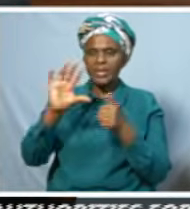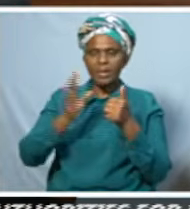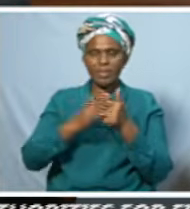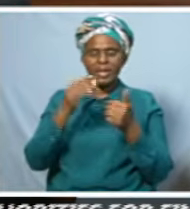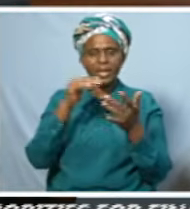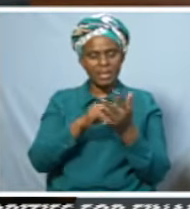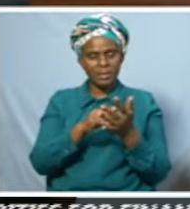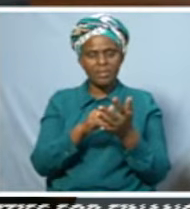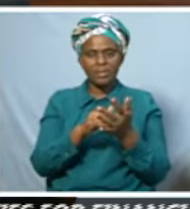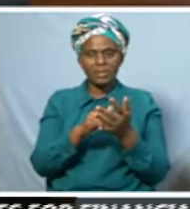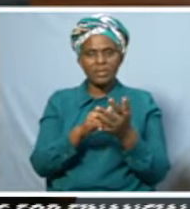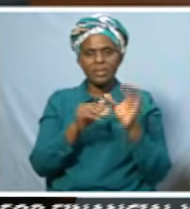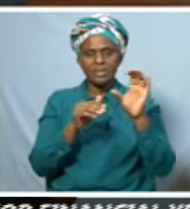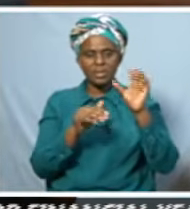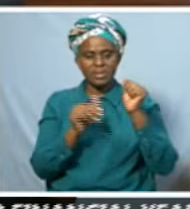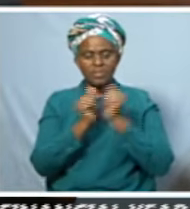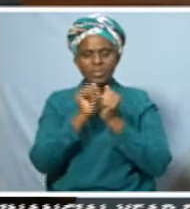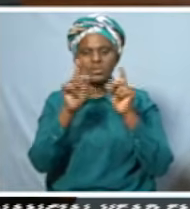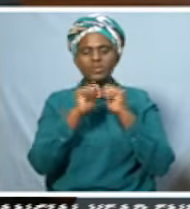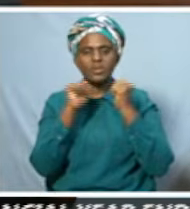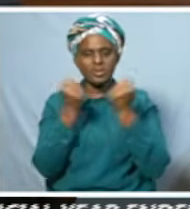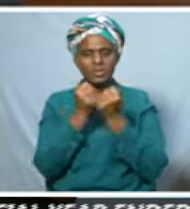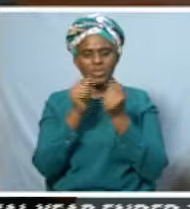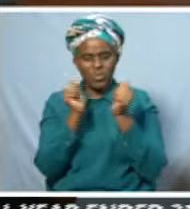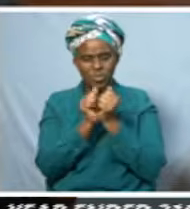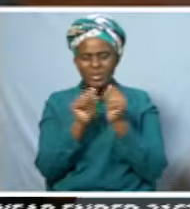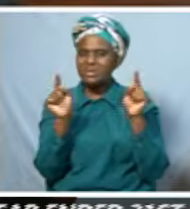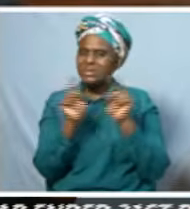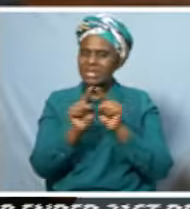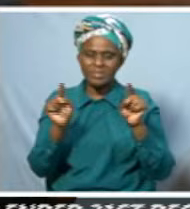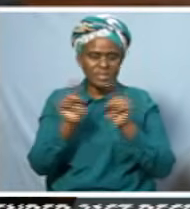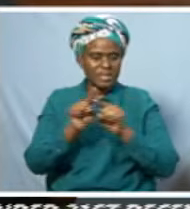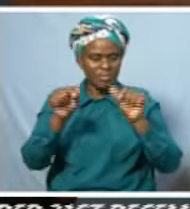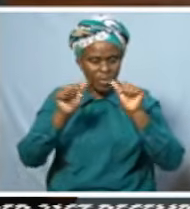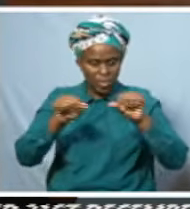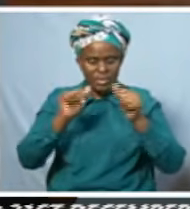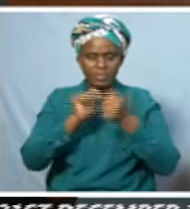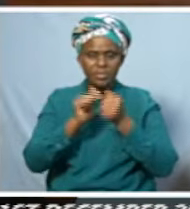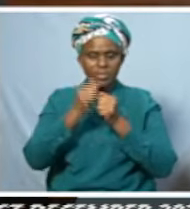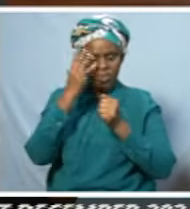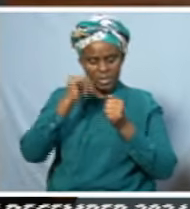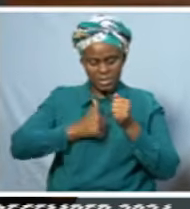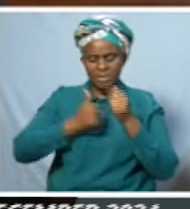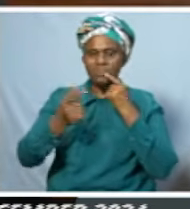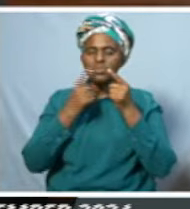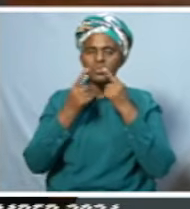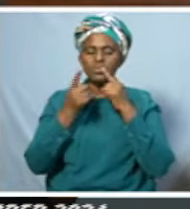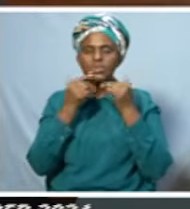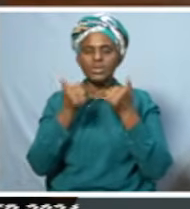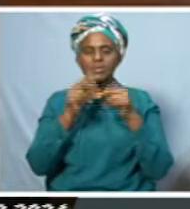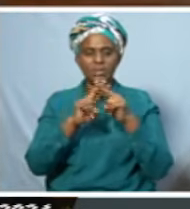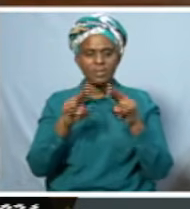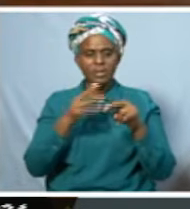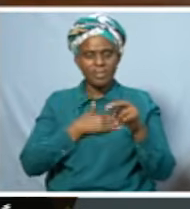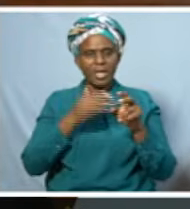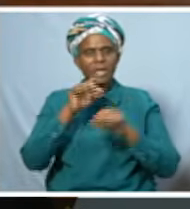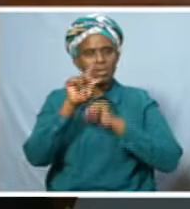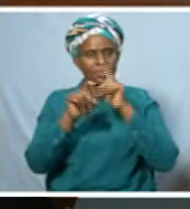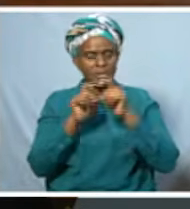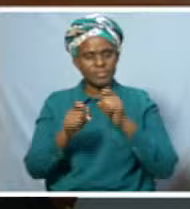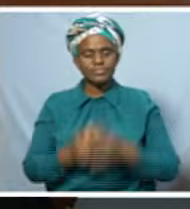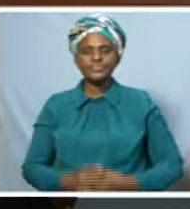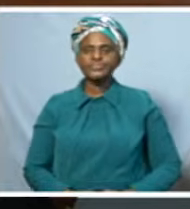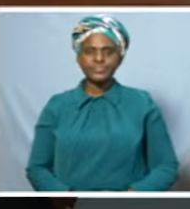to CS with your team with the same audit queries? That is why we are interacting. Chair, that is my question.